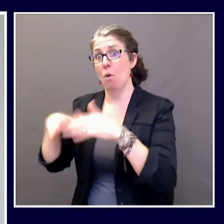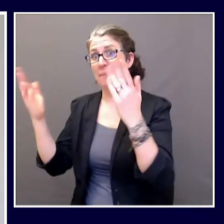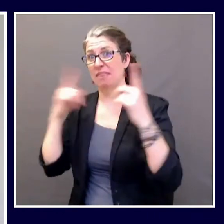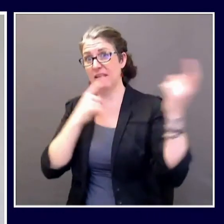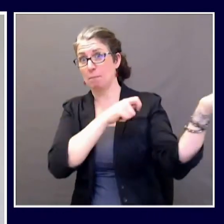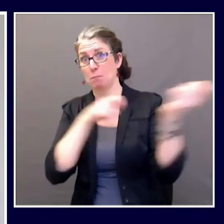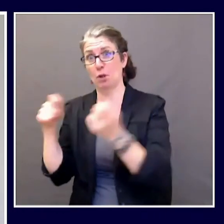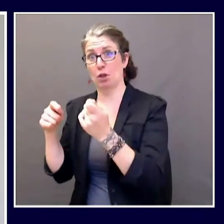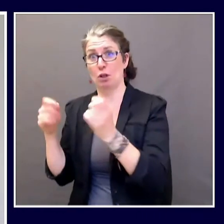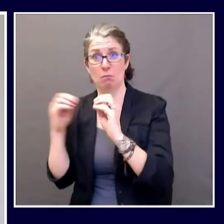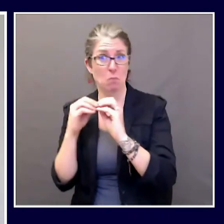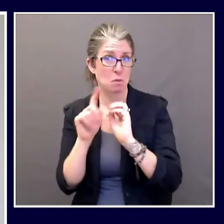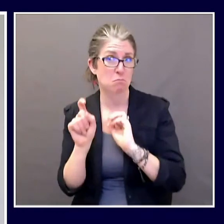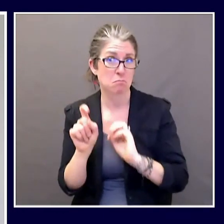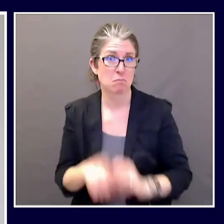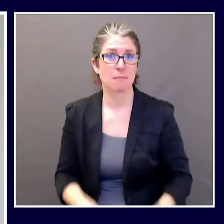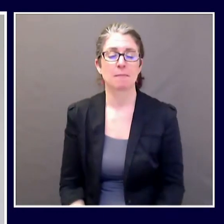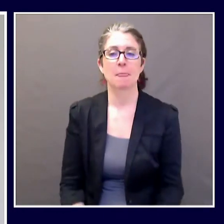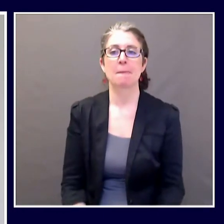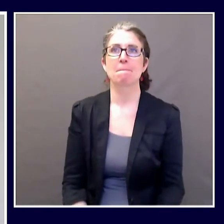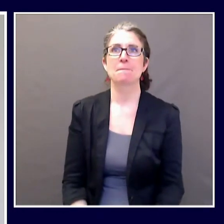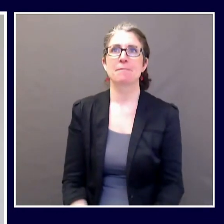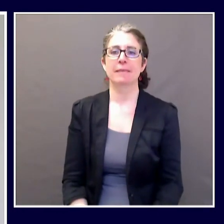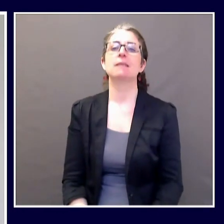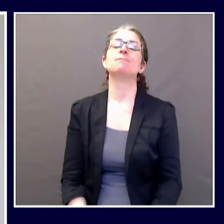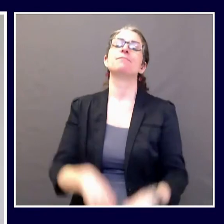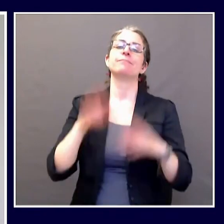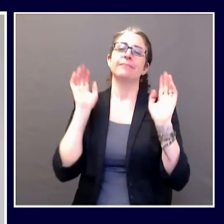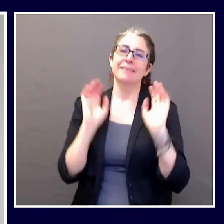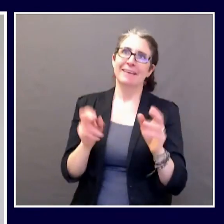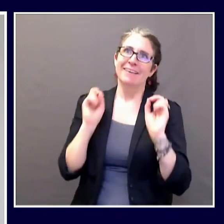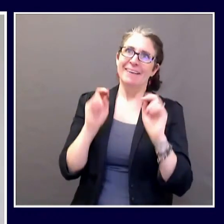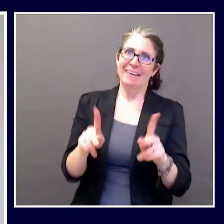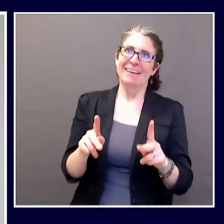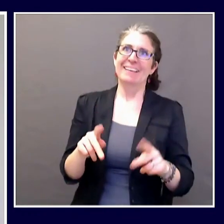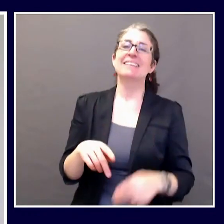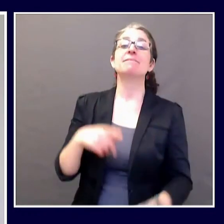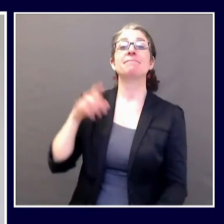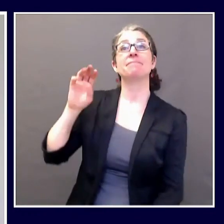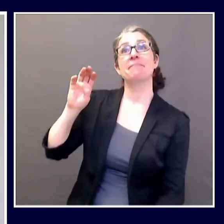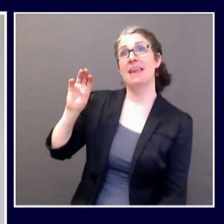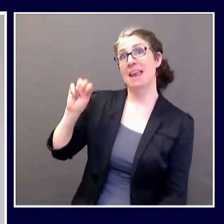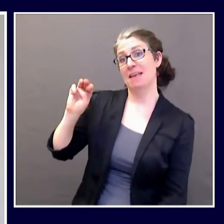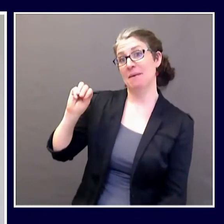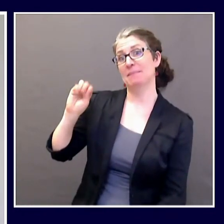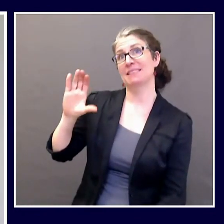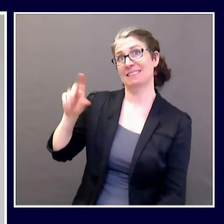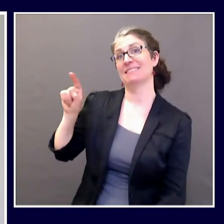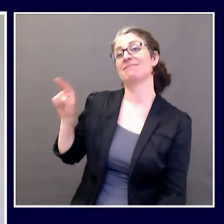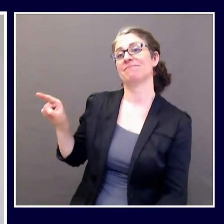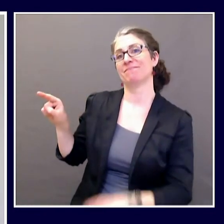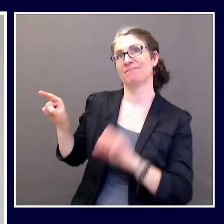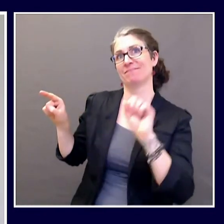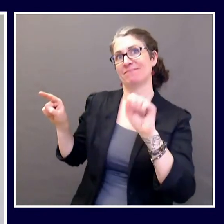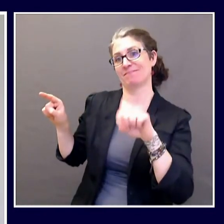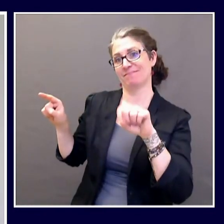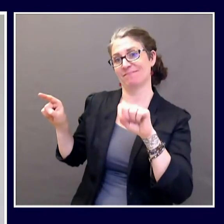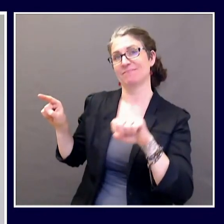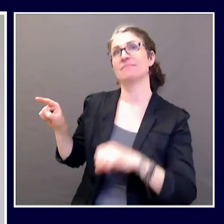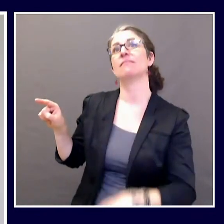Central Maine Medical Center, as well as other medical providers across Androscoggin County. But yes, we